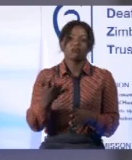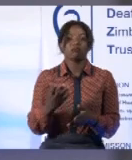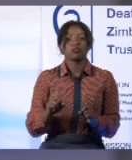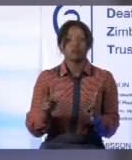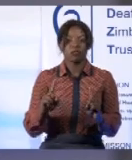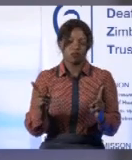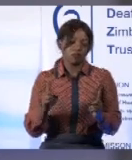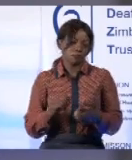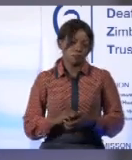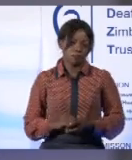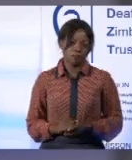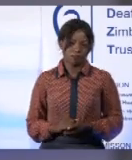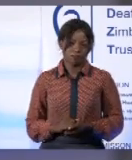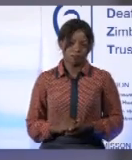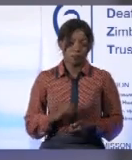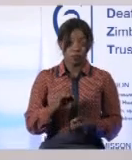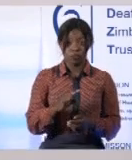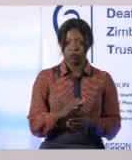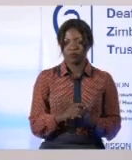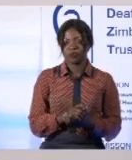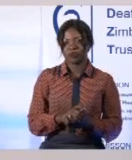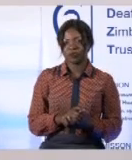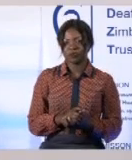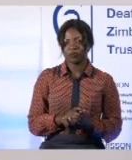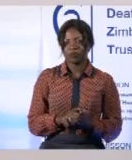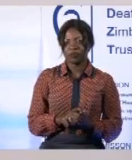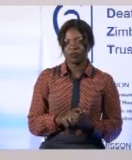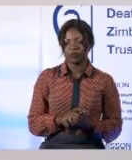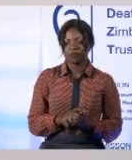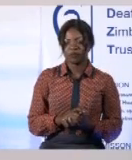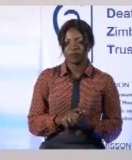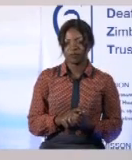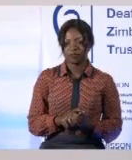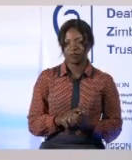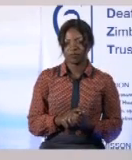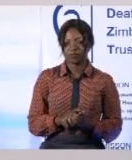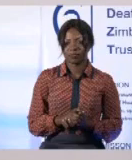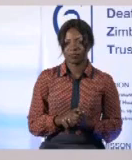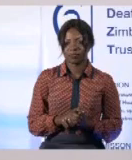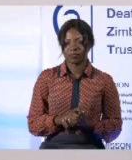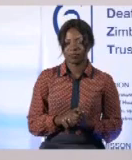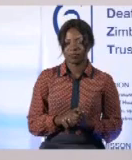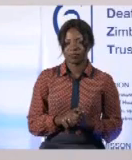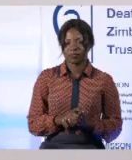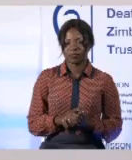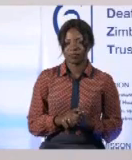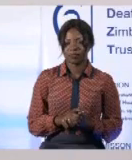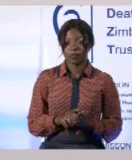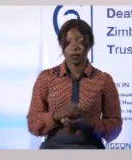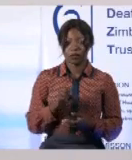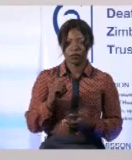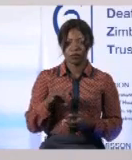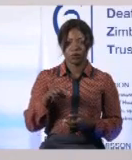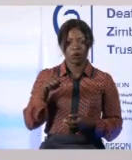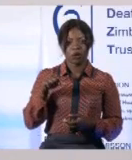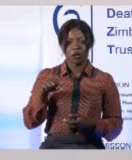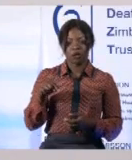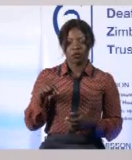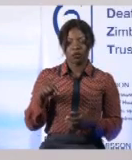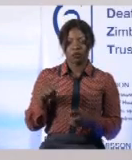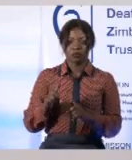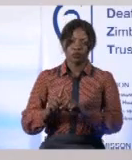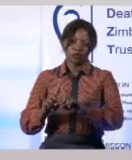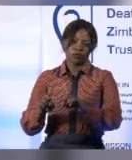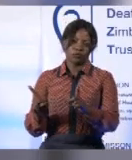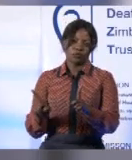Okay, and for you? For me, it's not like it's different from his side,